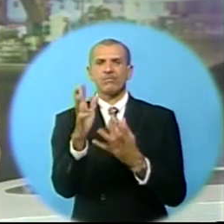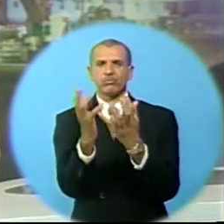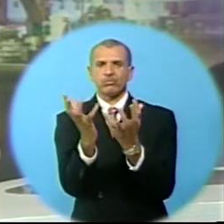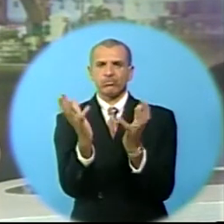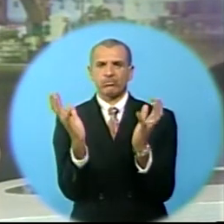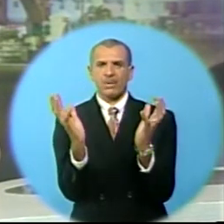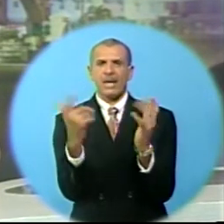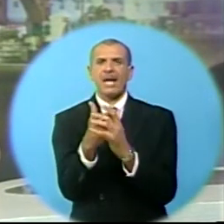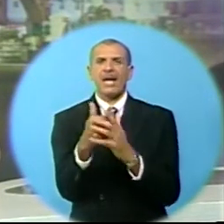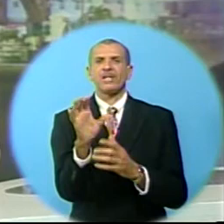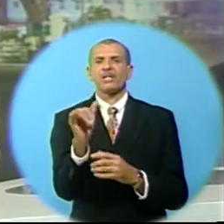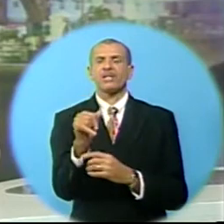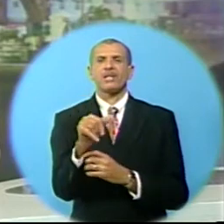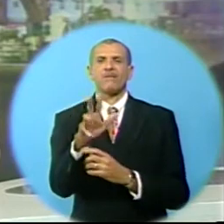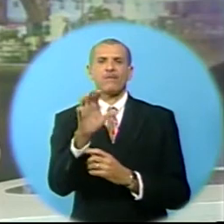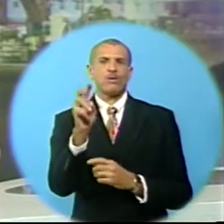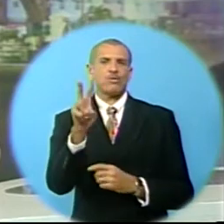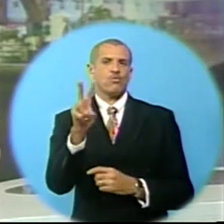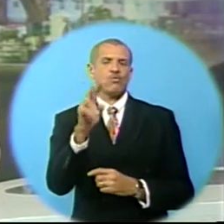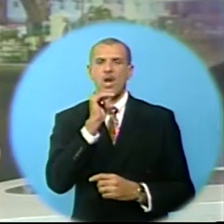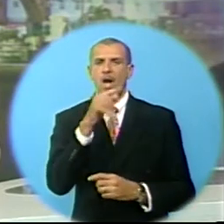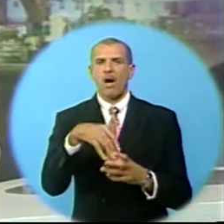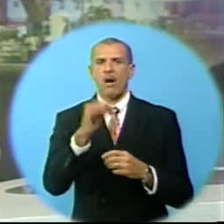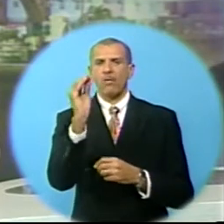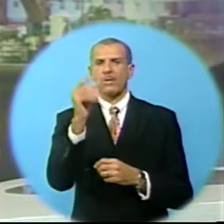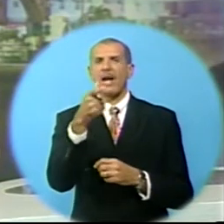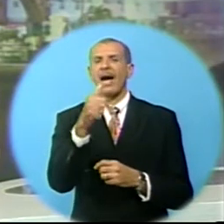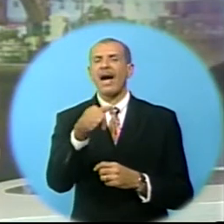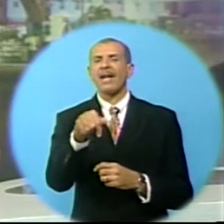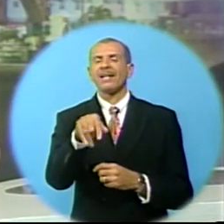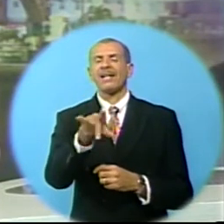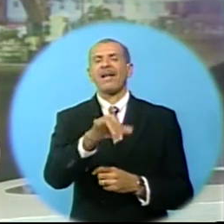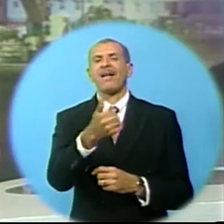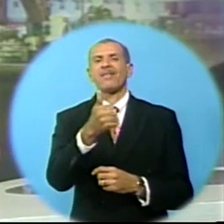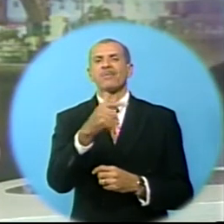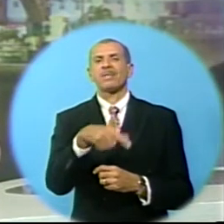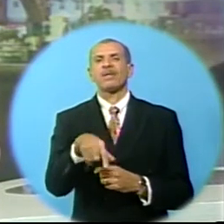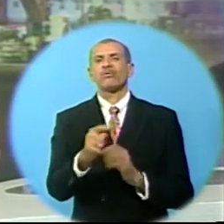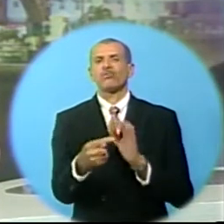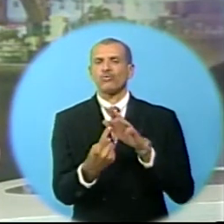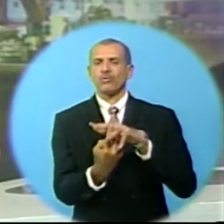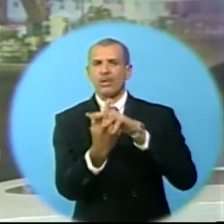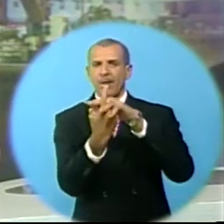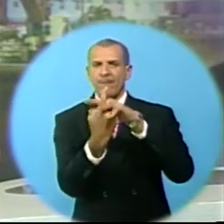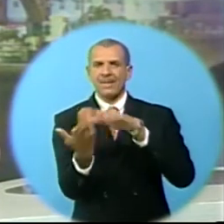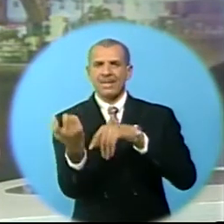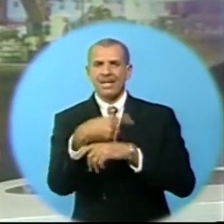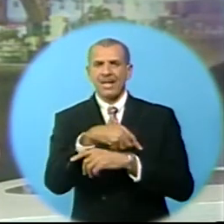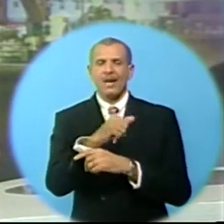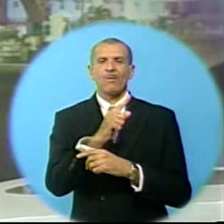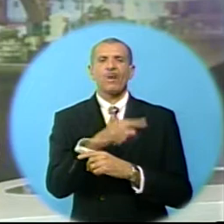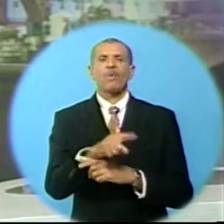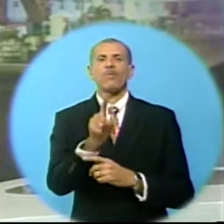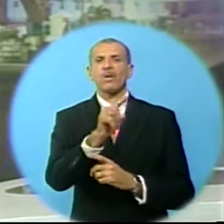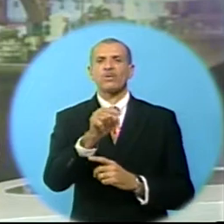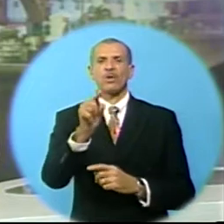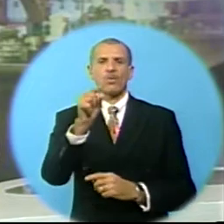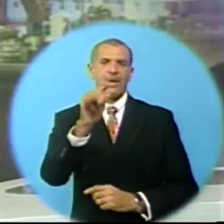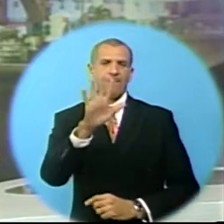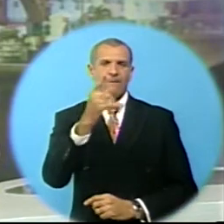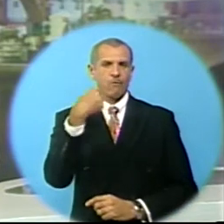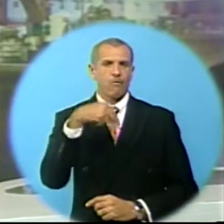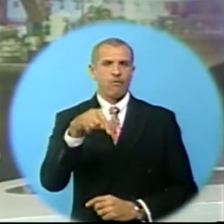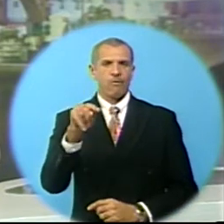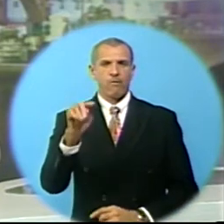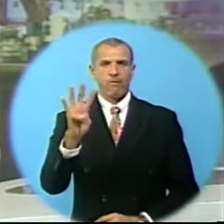52 not out with 8 fours and a 6, but none of the other batsmen on his team showed up today in their score so far of 125